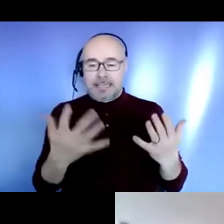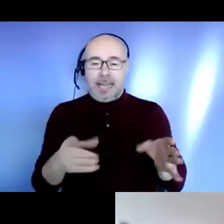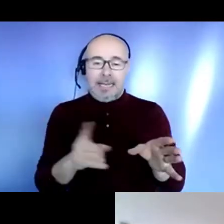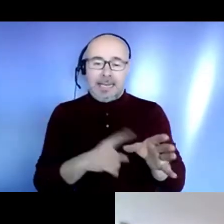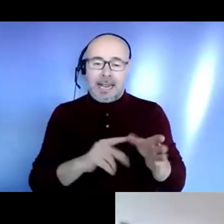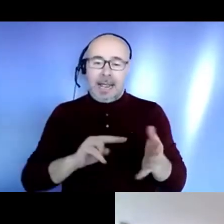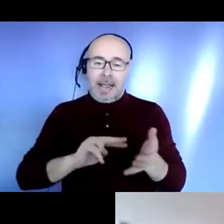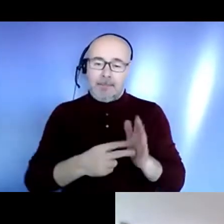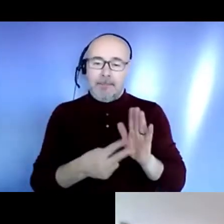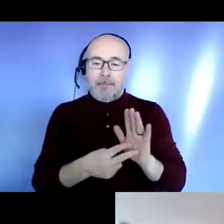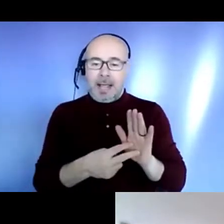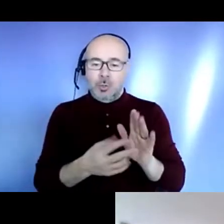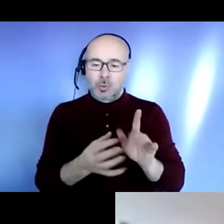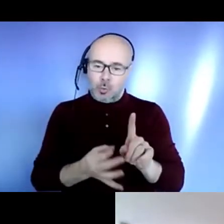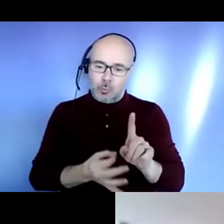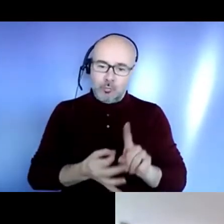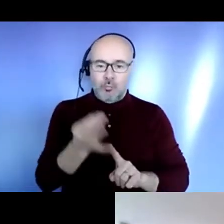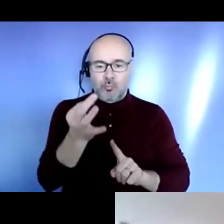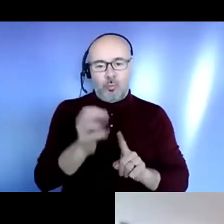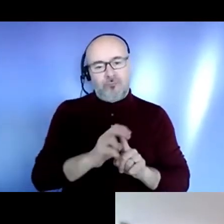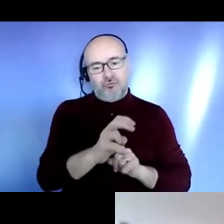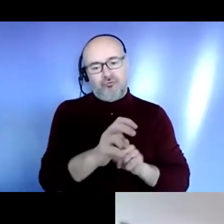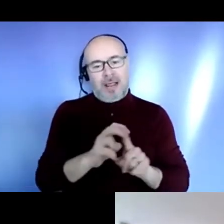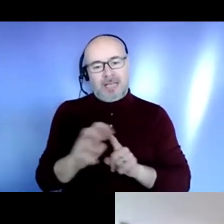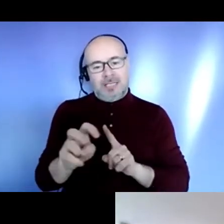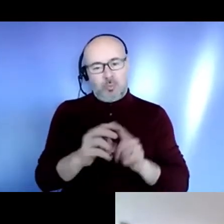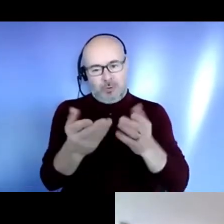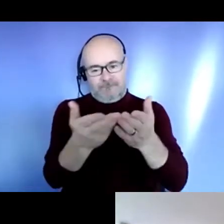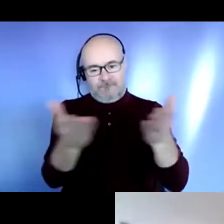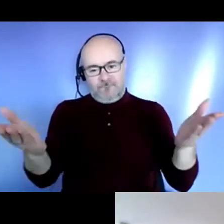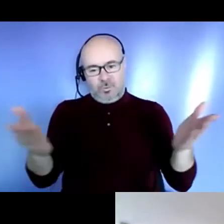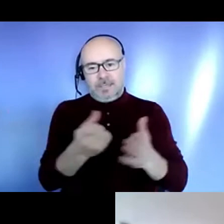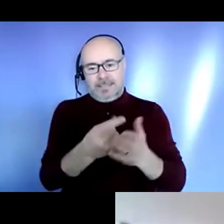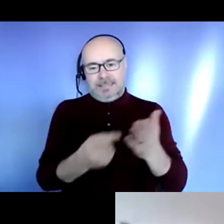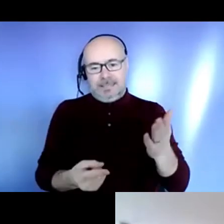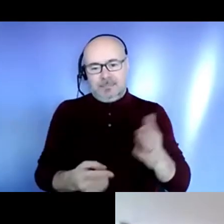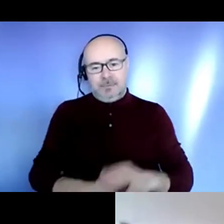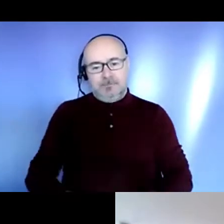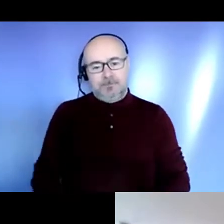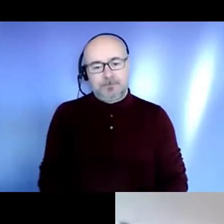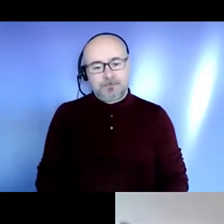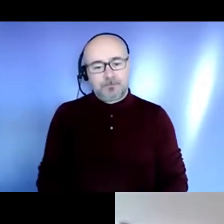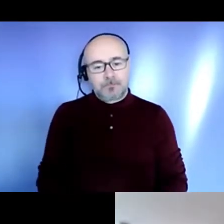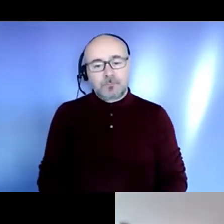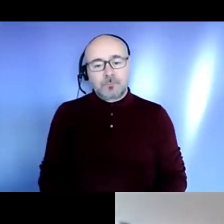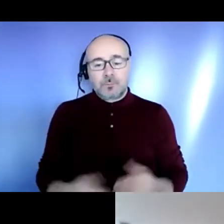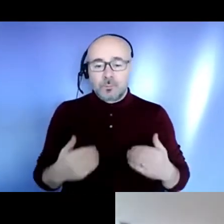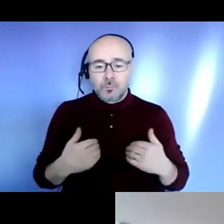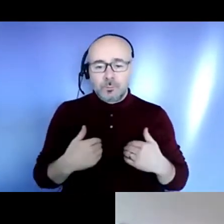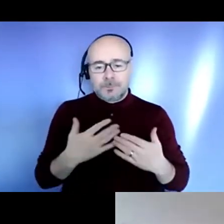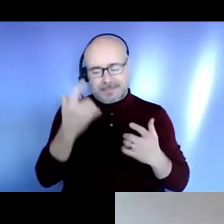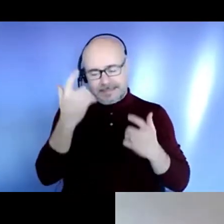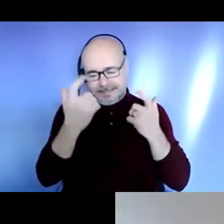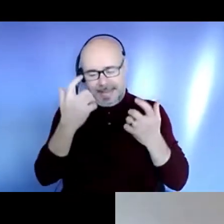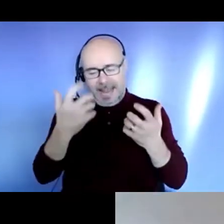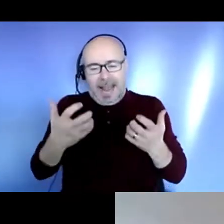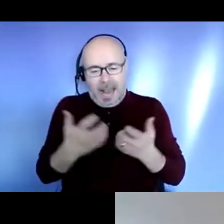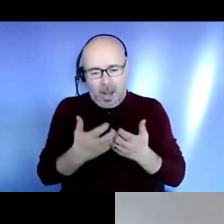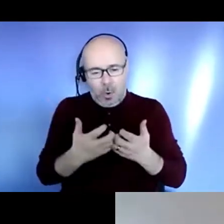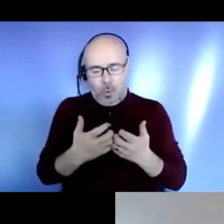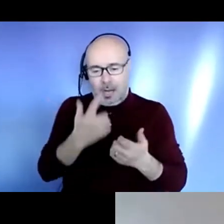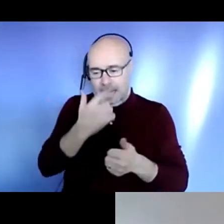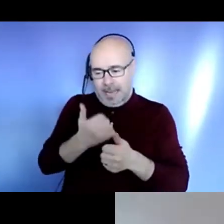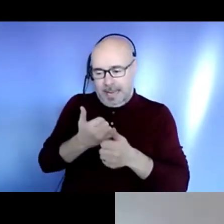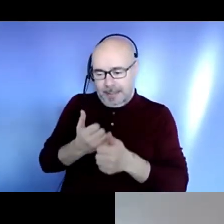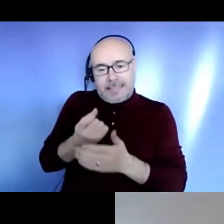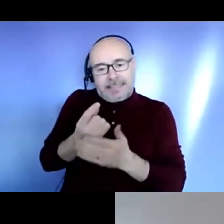people. Now, a key consideration has always been how we can assist disabled people to make independent journeys. And there are